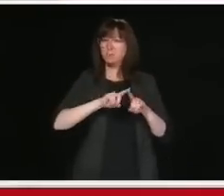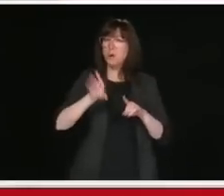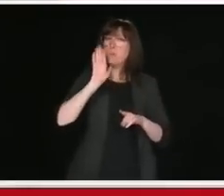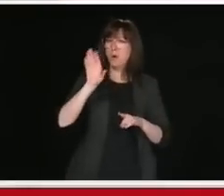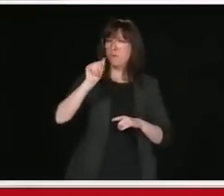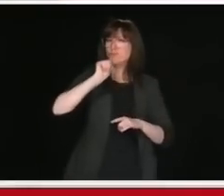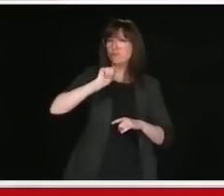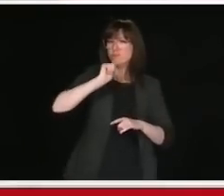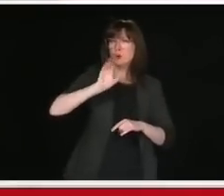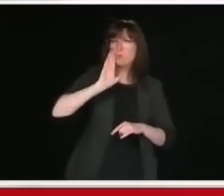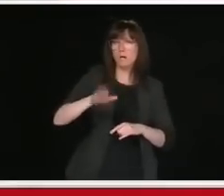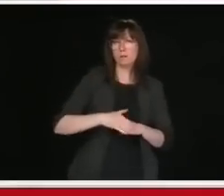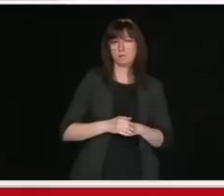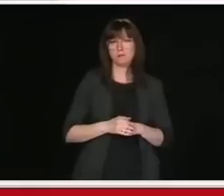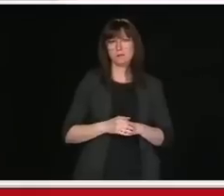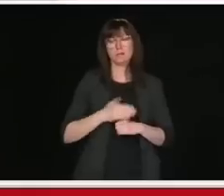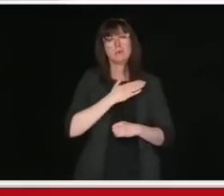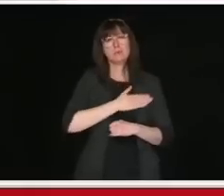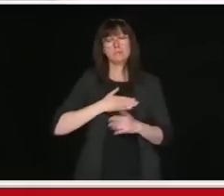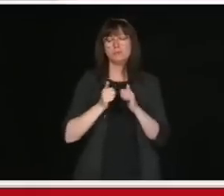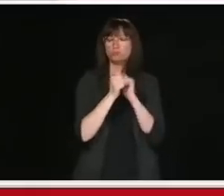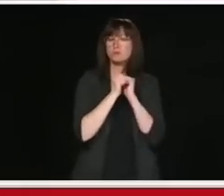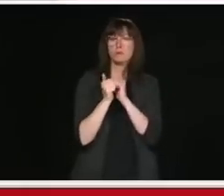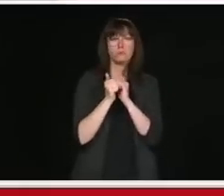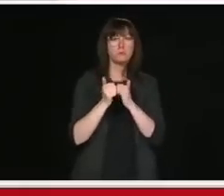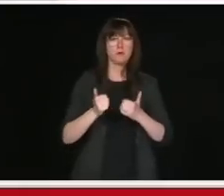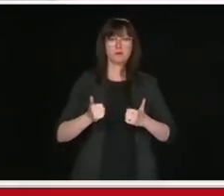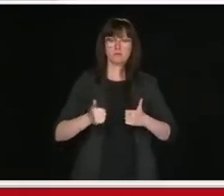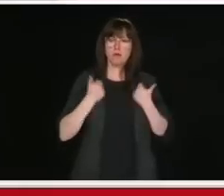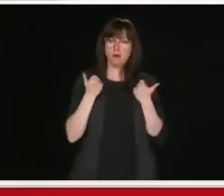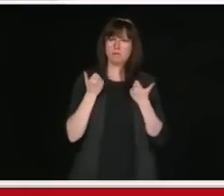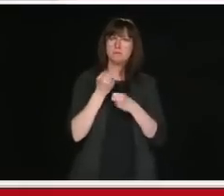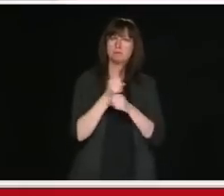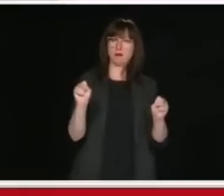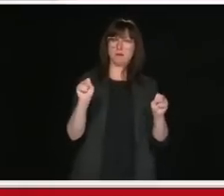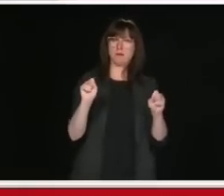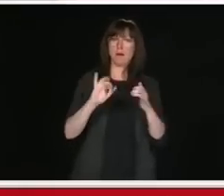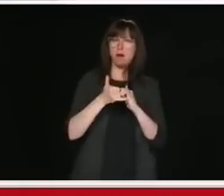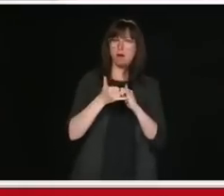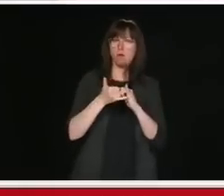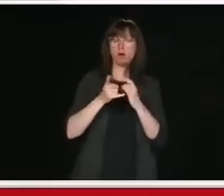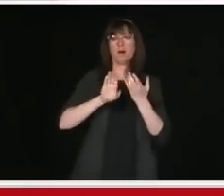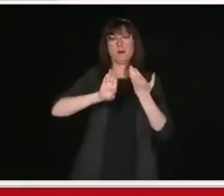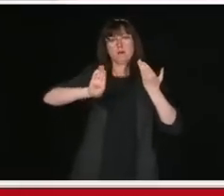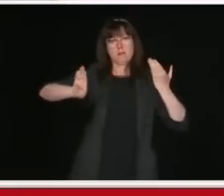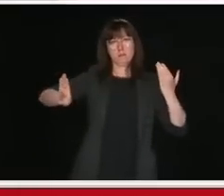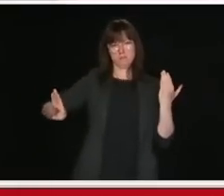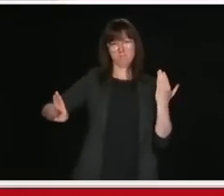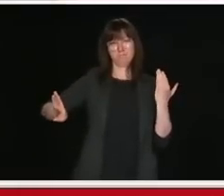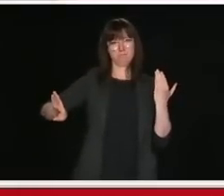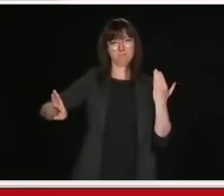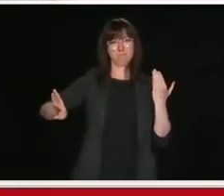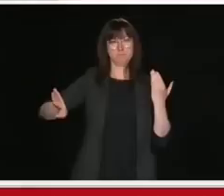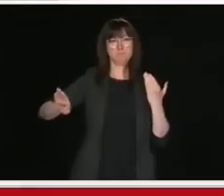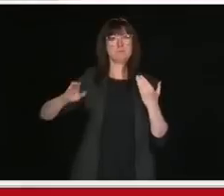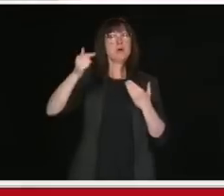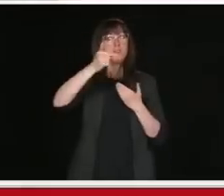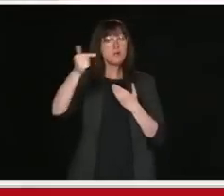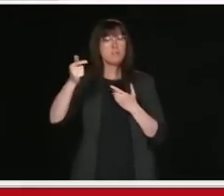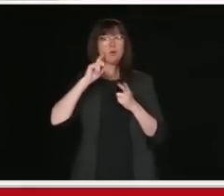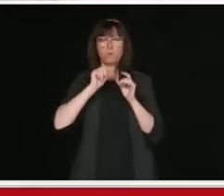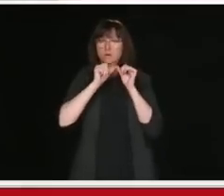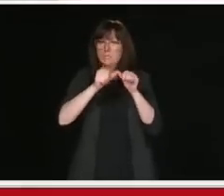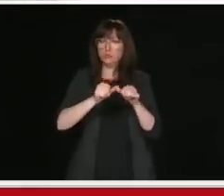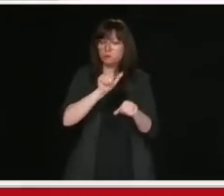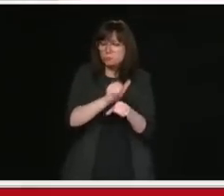together by staying apart. We'll keep working around the clock to get you the help you need to do